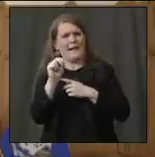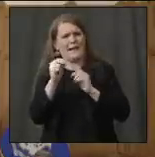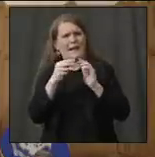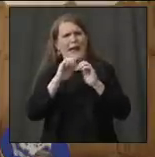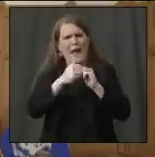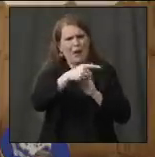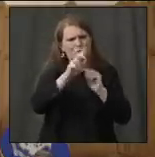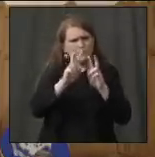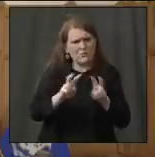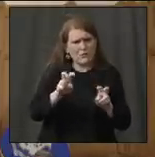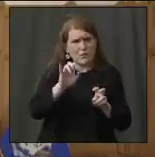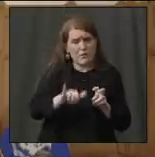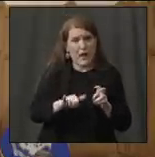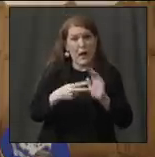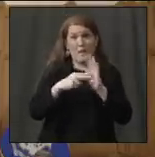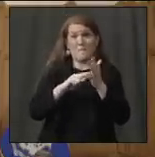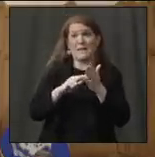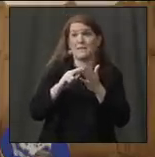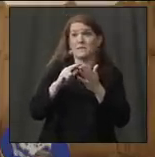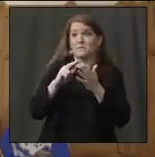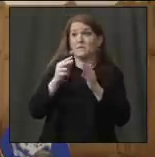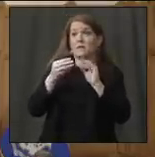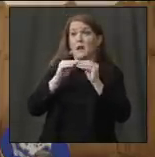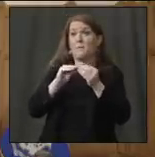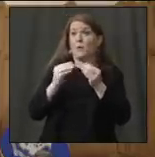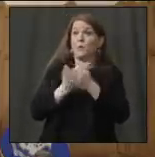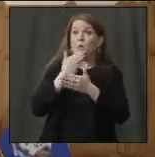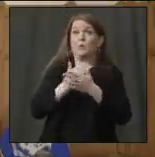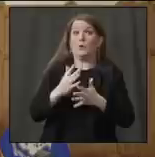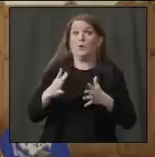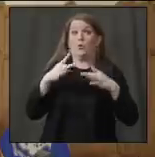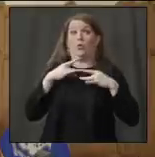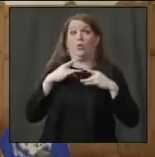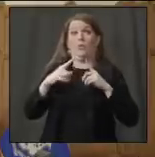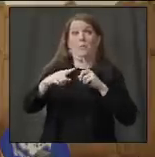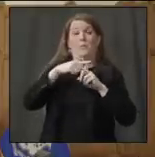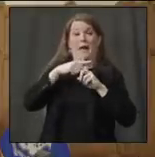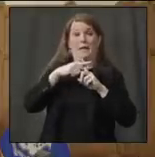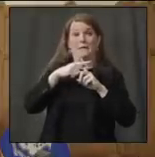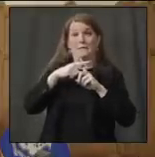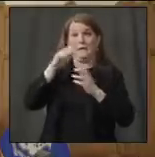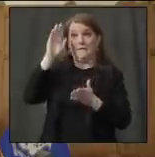cases, or do you want to get to the point where